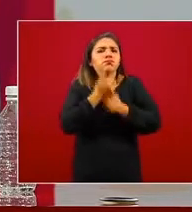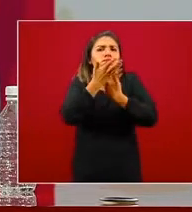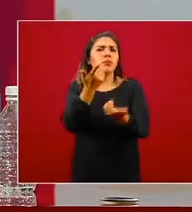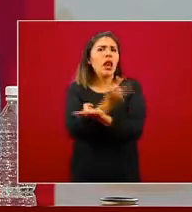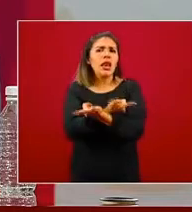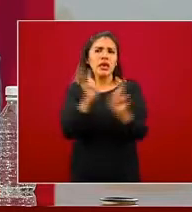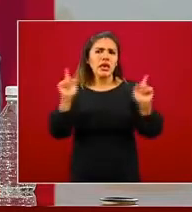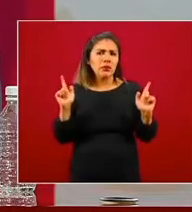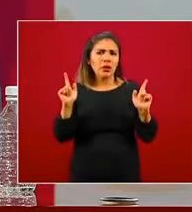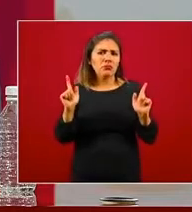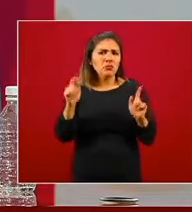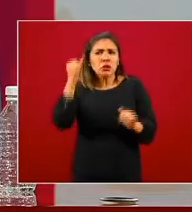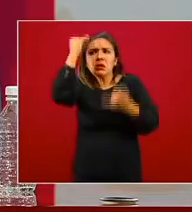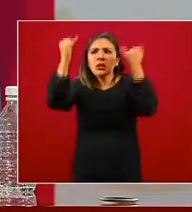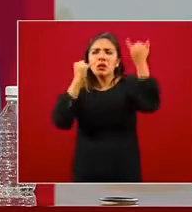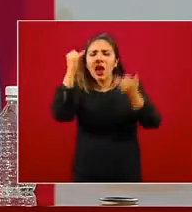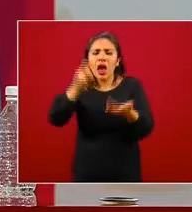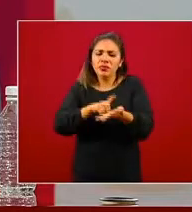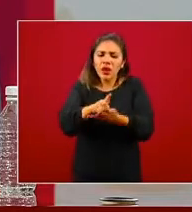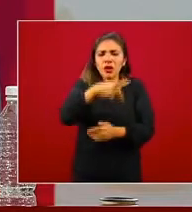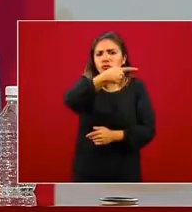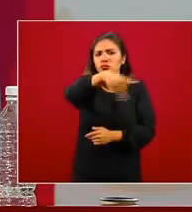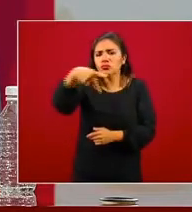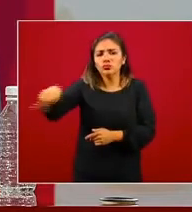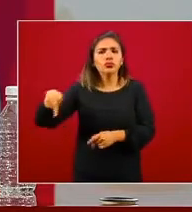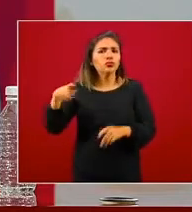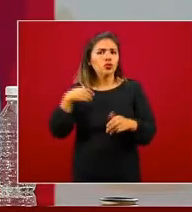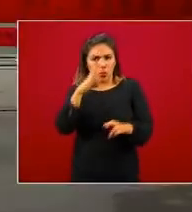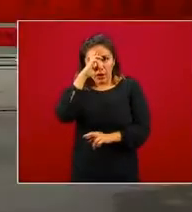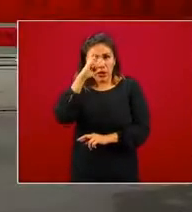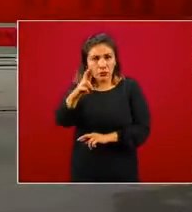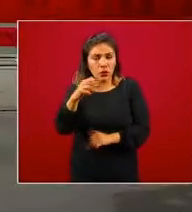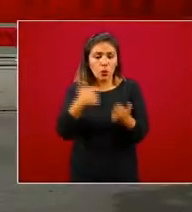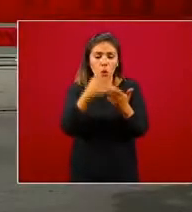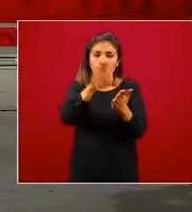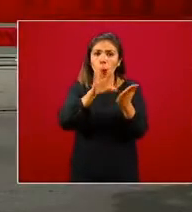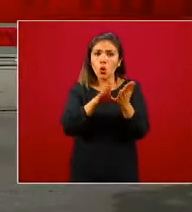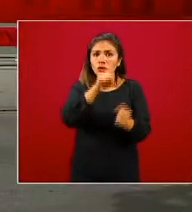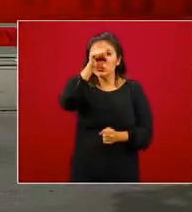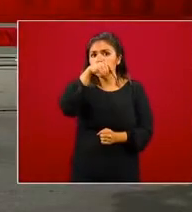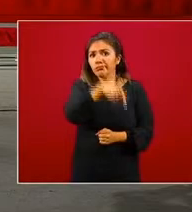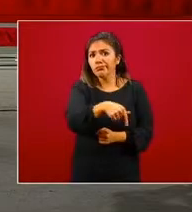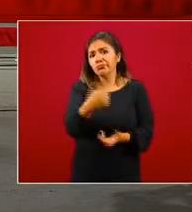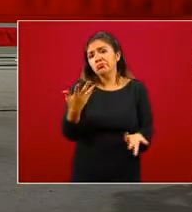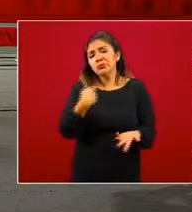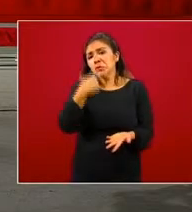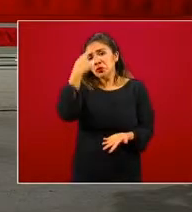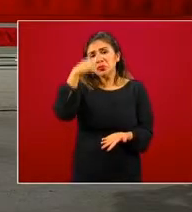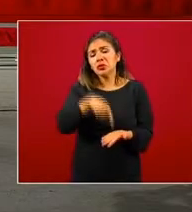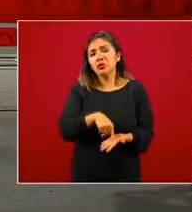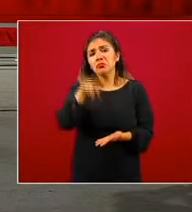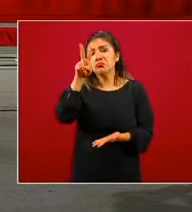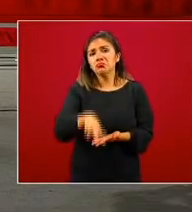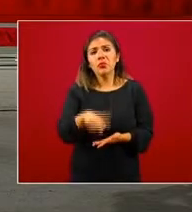reflected in our government. You are allowed to strike, and that is your constitutional and democratic right.